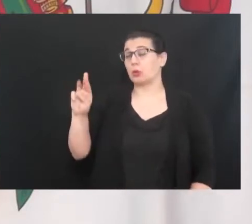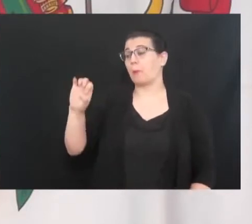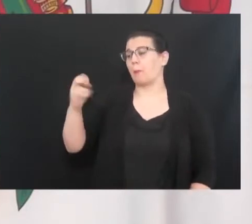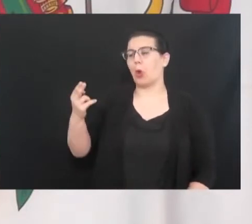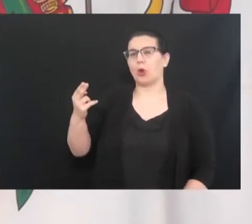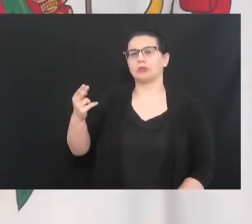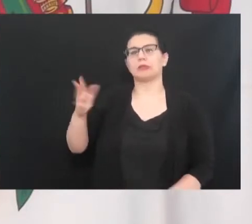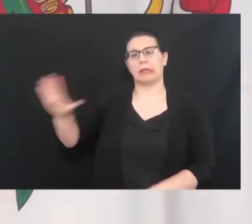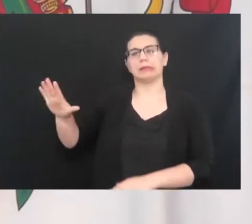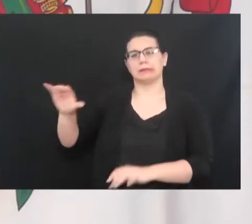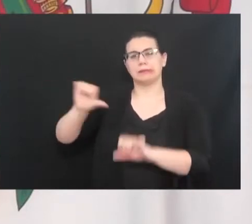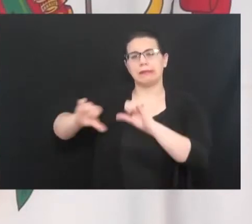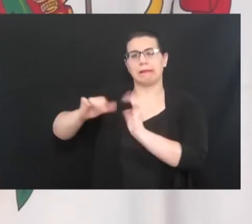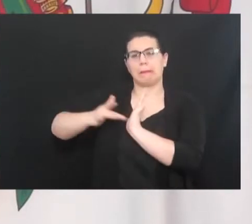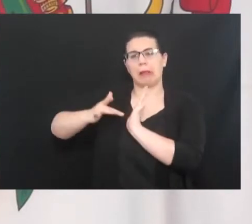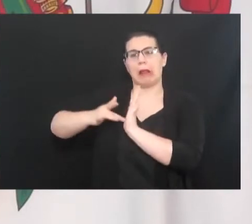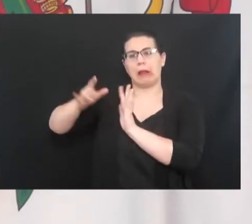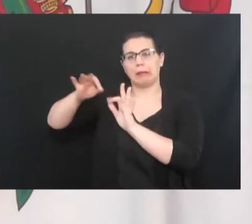sure, that